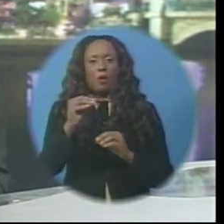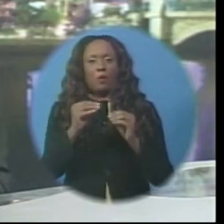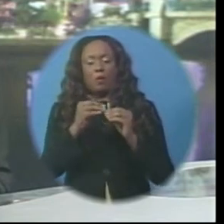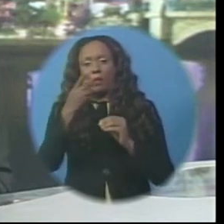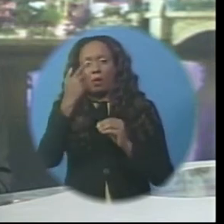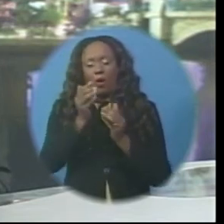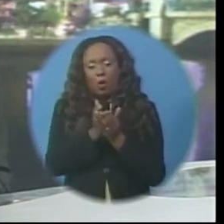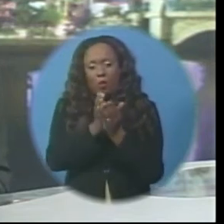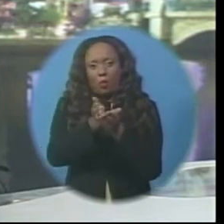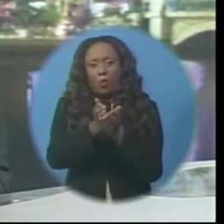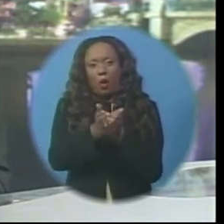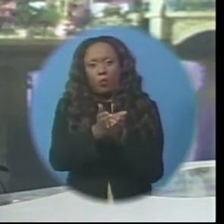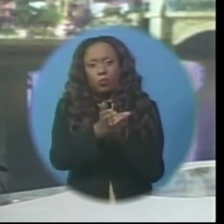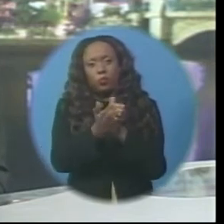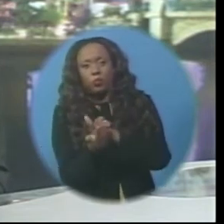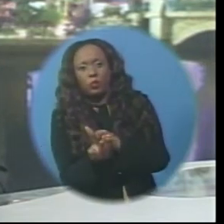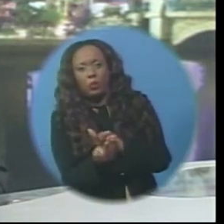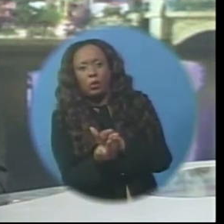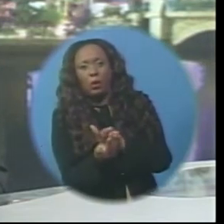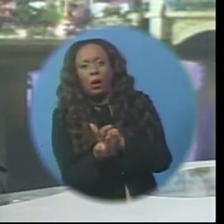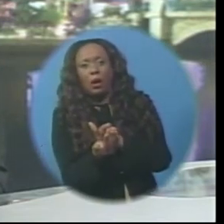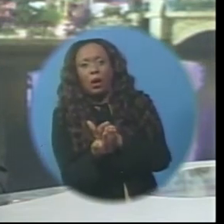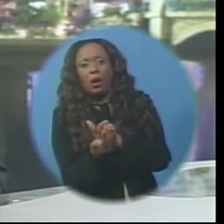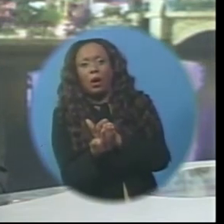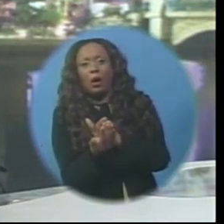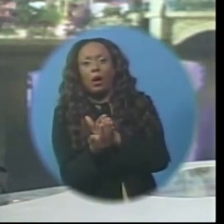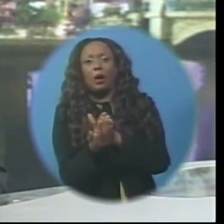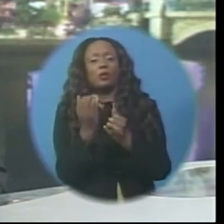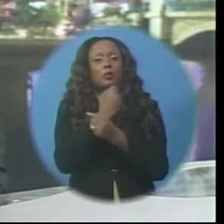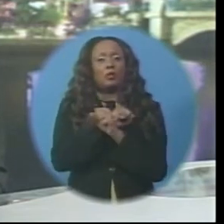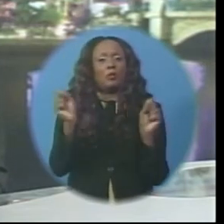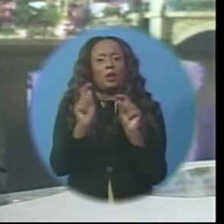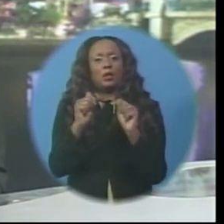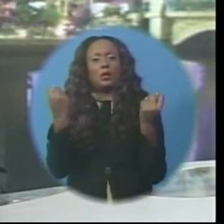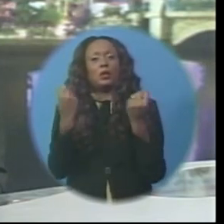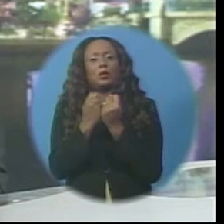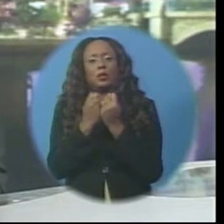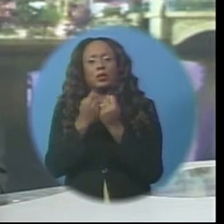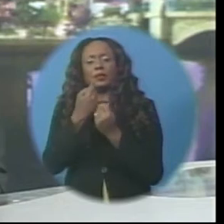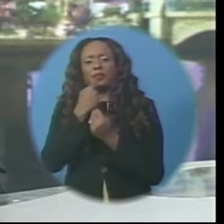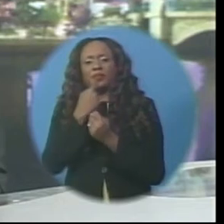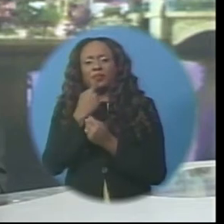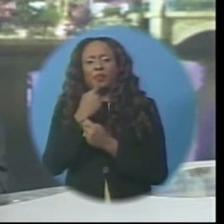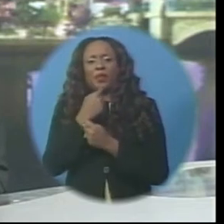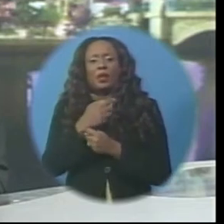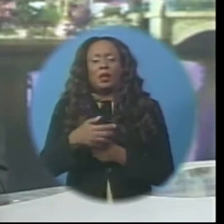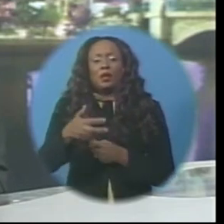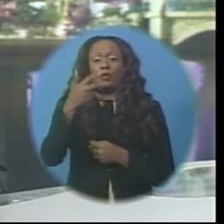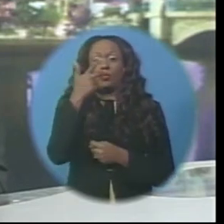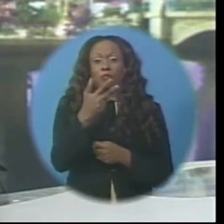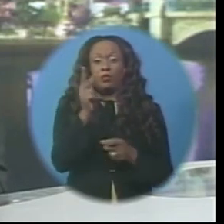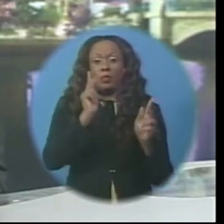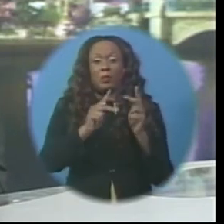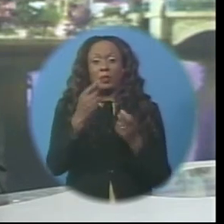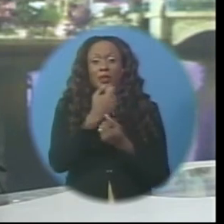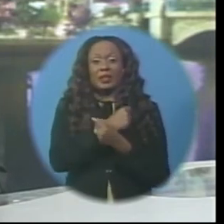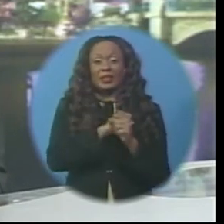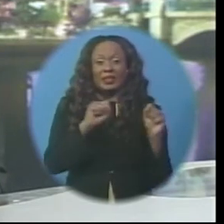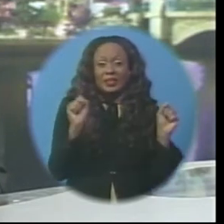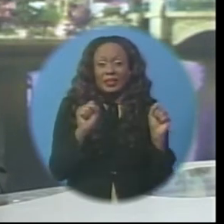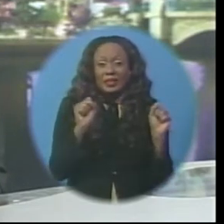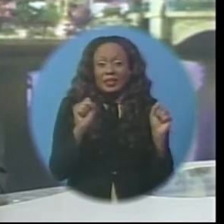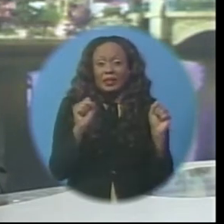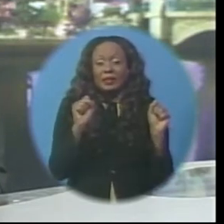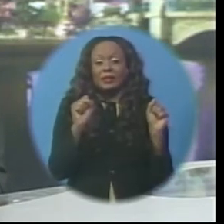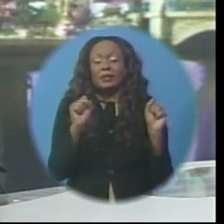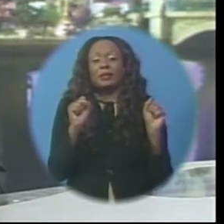yesterday. The Marine Rescue Unit of the Directorate of Civil Protection, or DPC, said 3 of the 7 rescued